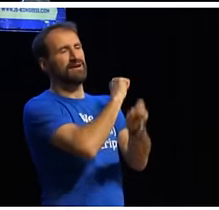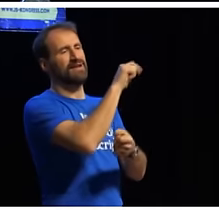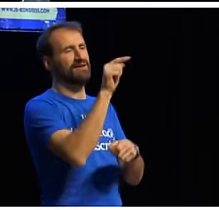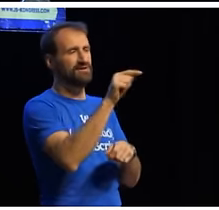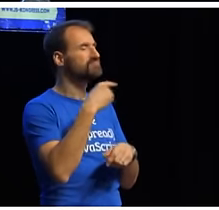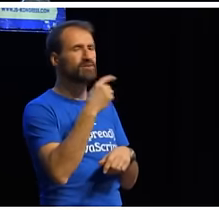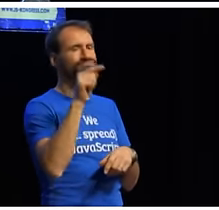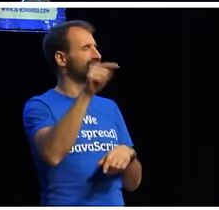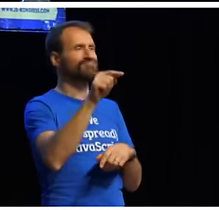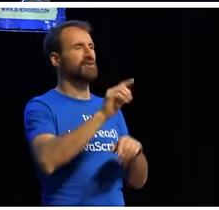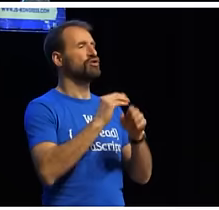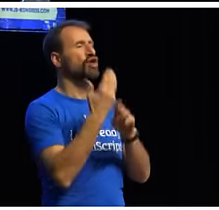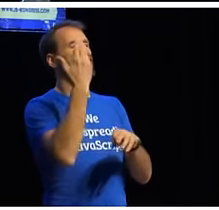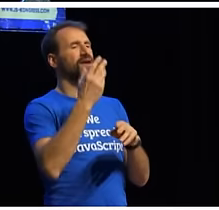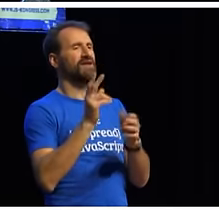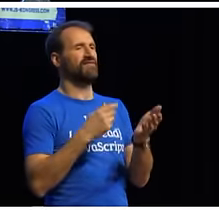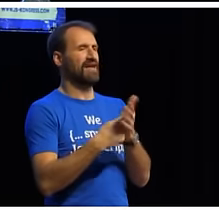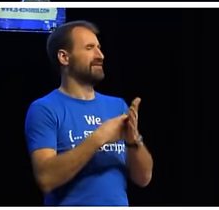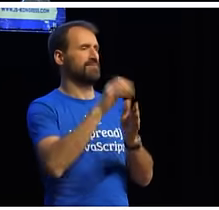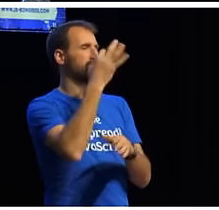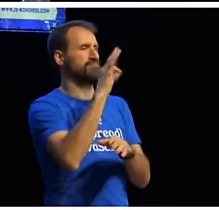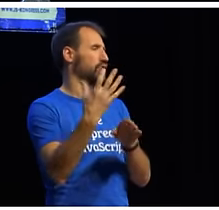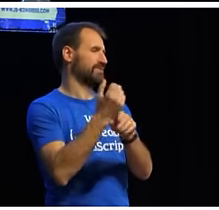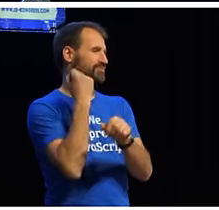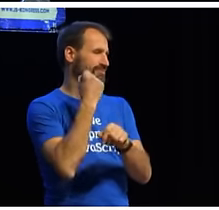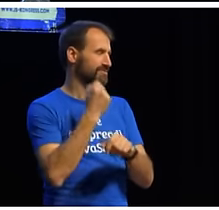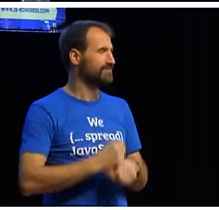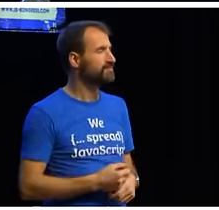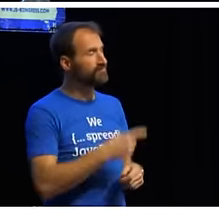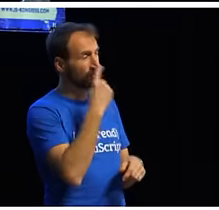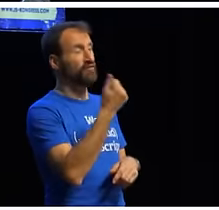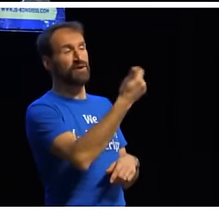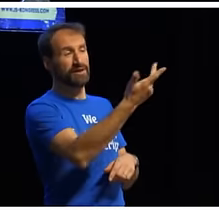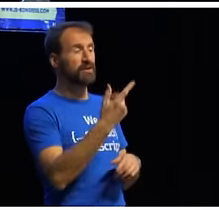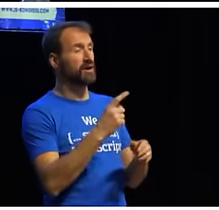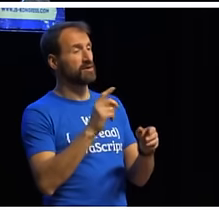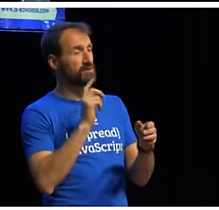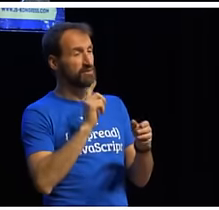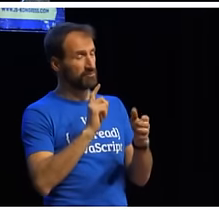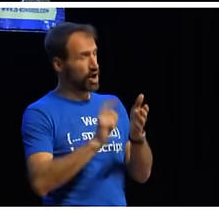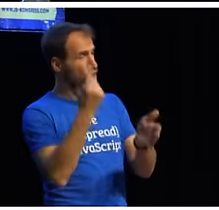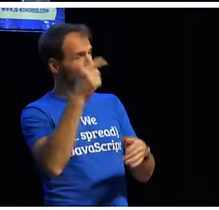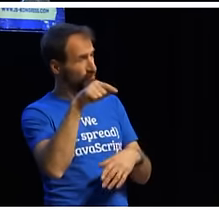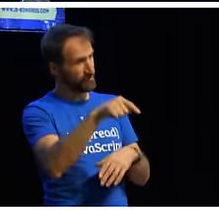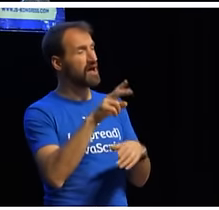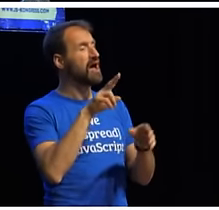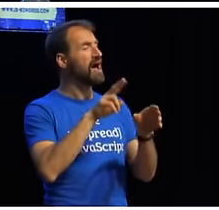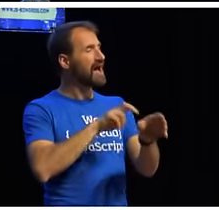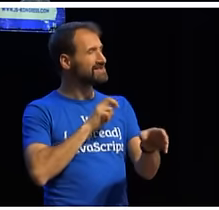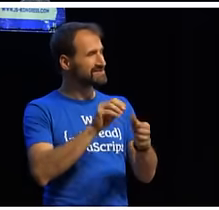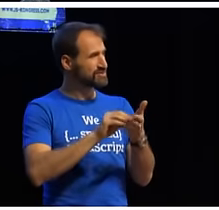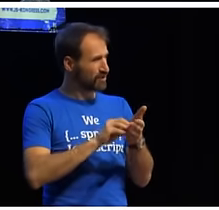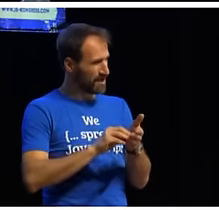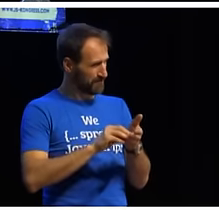And when someone calls the unsubscribe method, here I'm doing this after